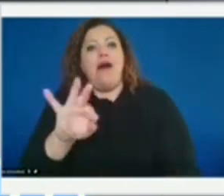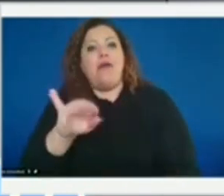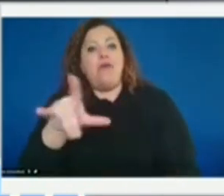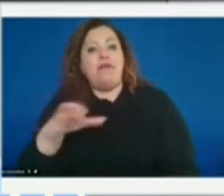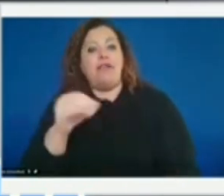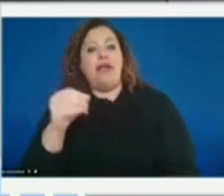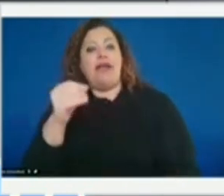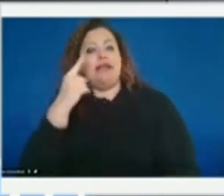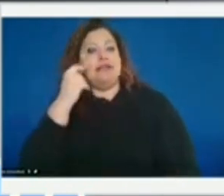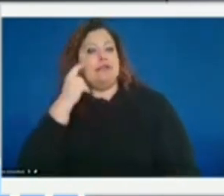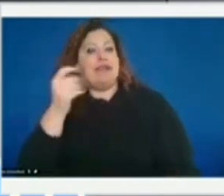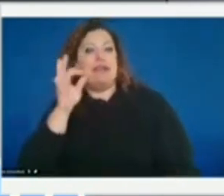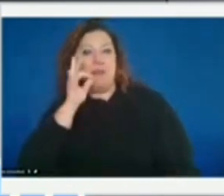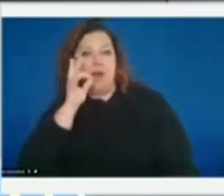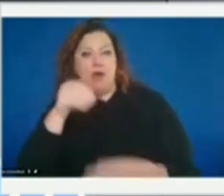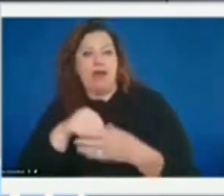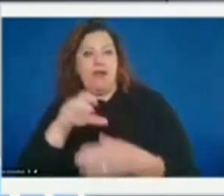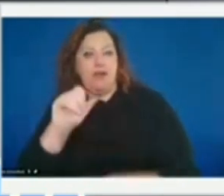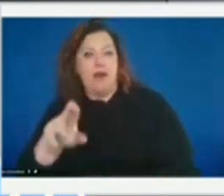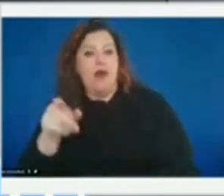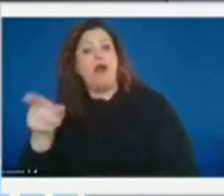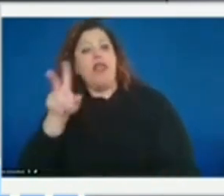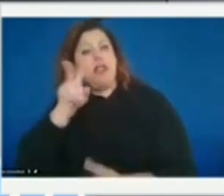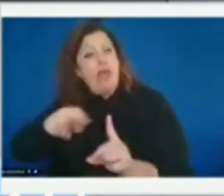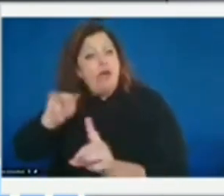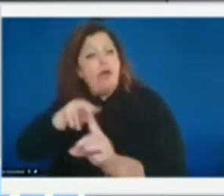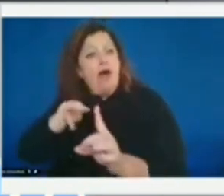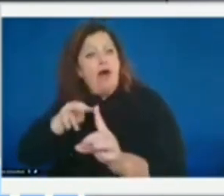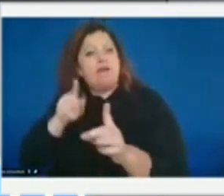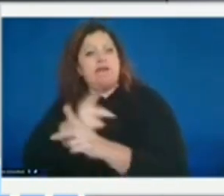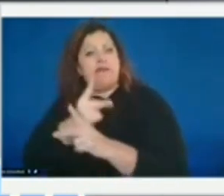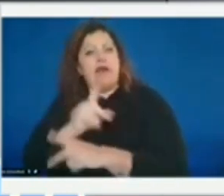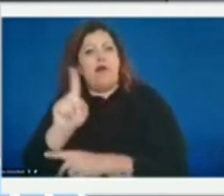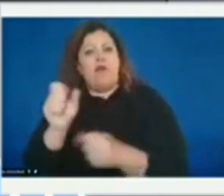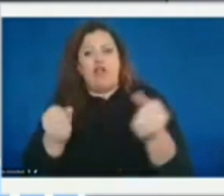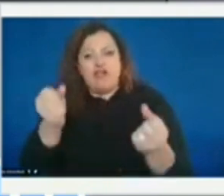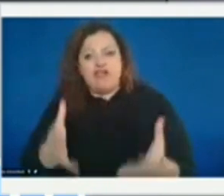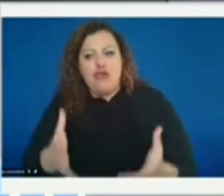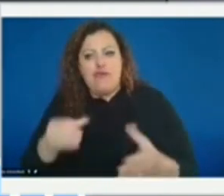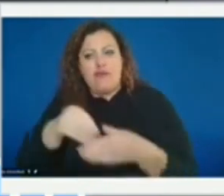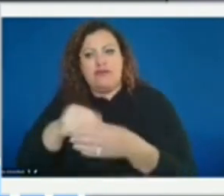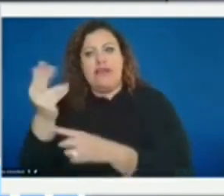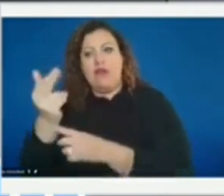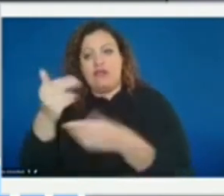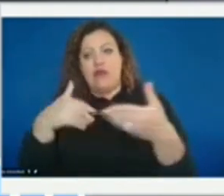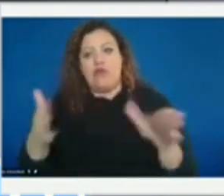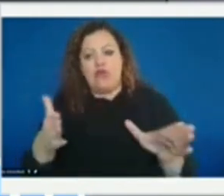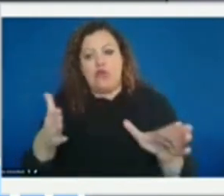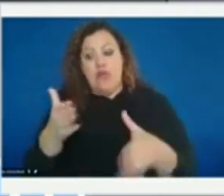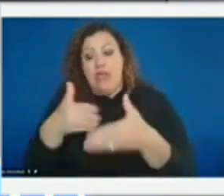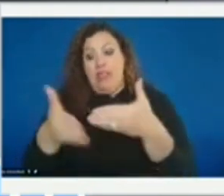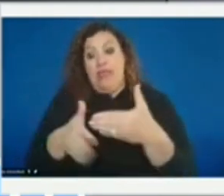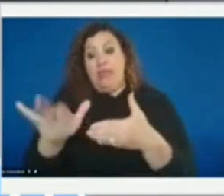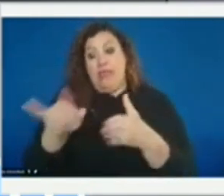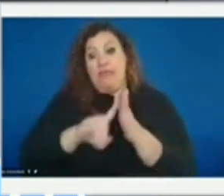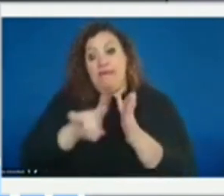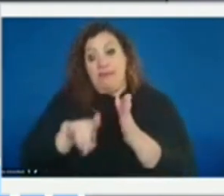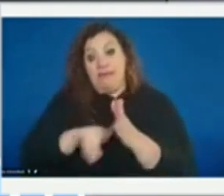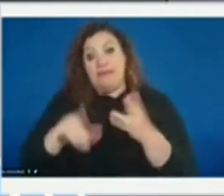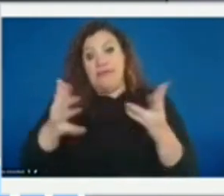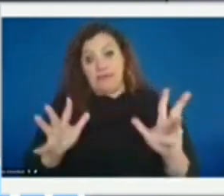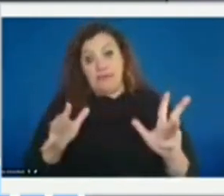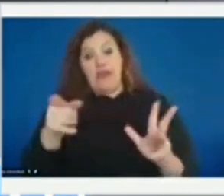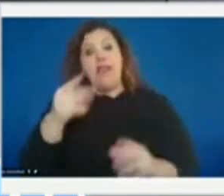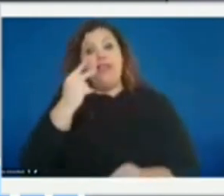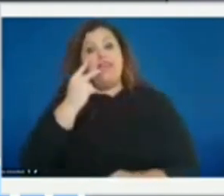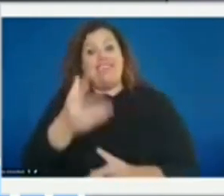car. They use surveillance. They figure out where the driver is inside of a hotel room. At the end of this investigation, they seize